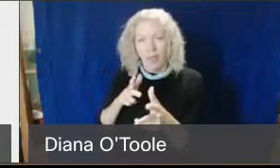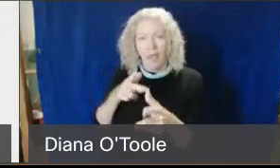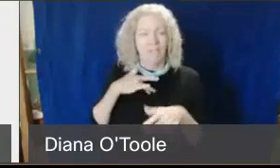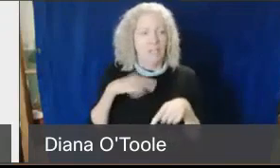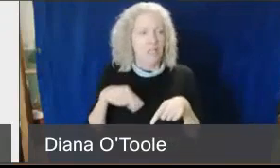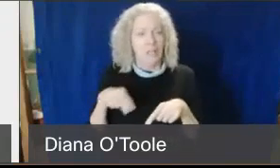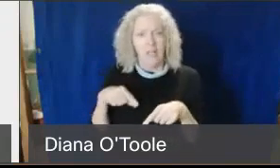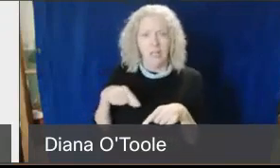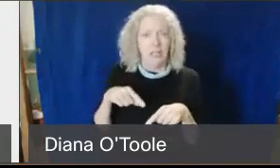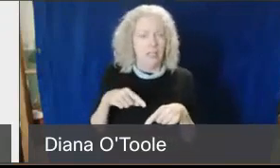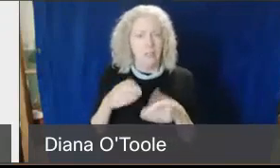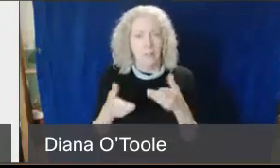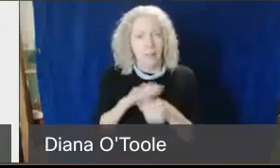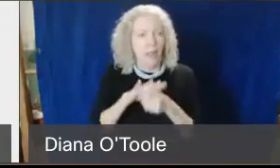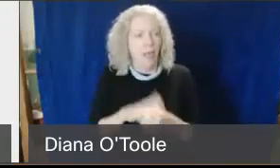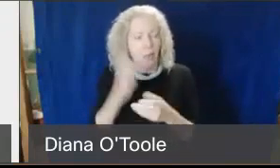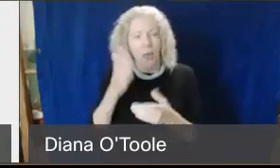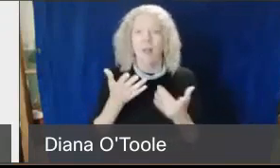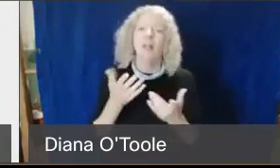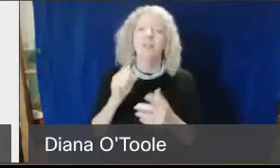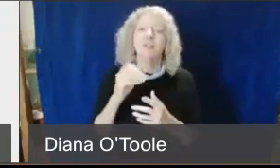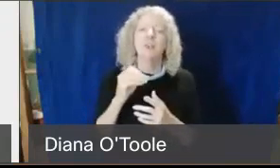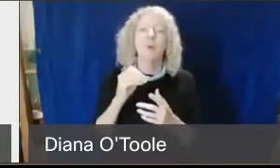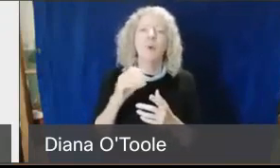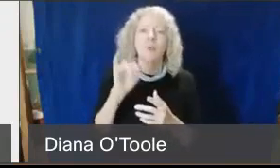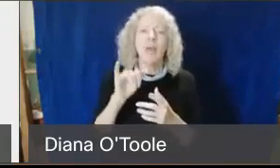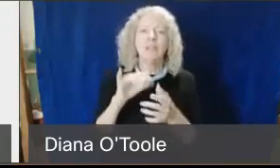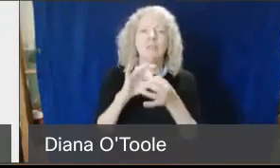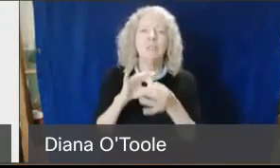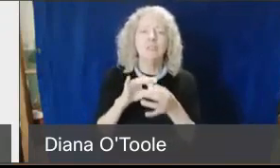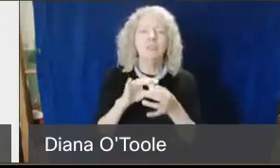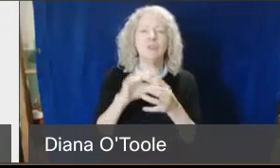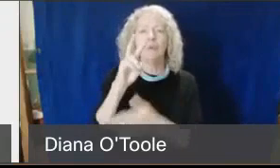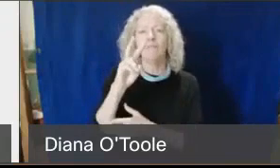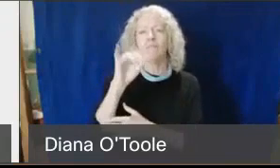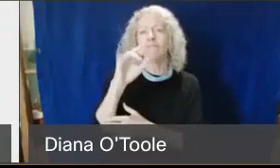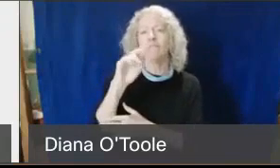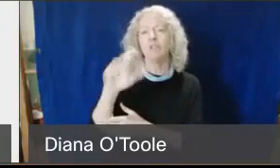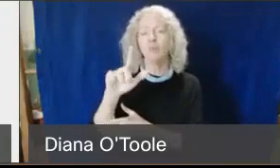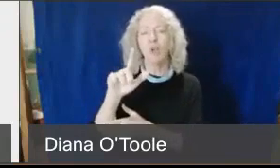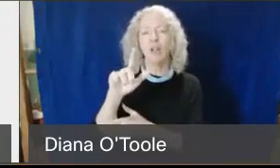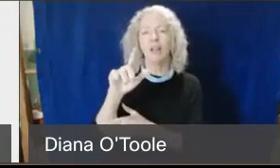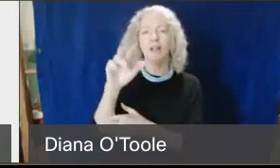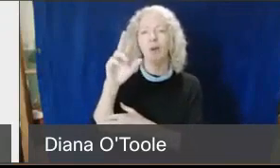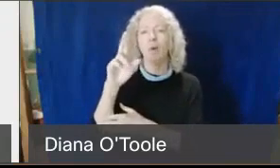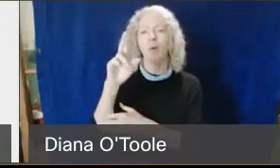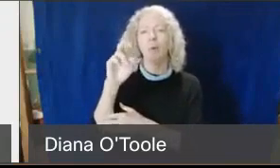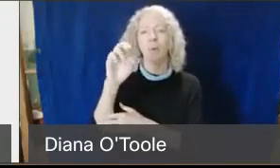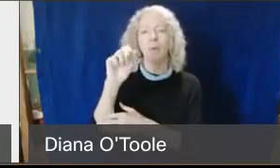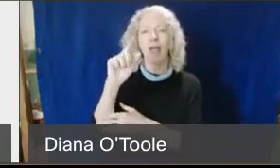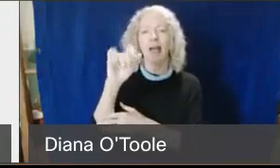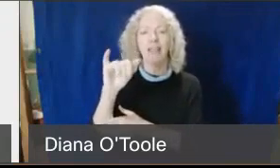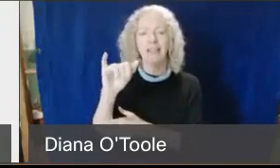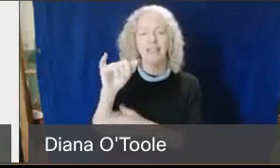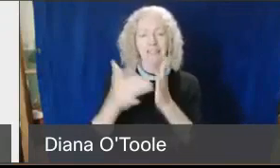empathy development project is built around virtual reality technology. And our goal is to be able to create an